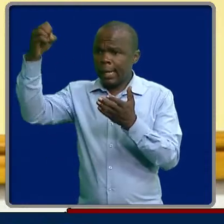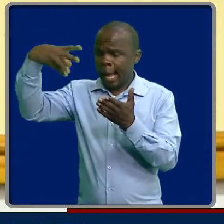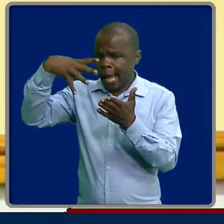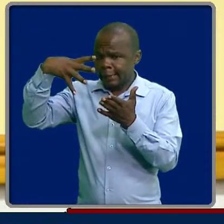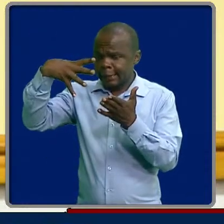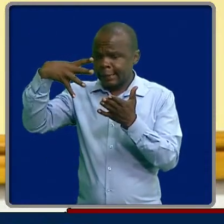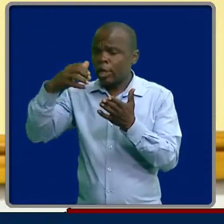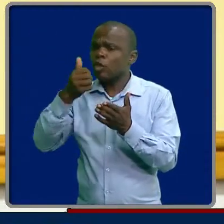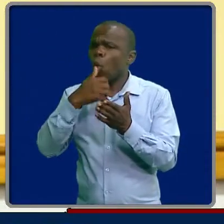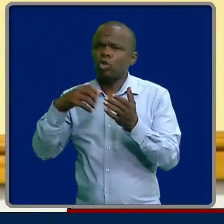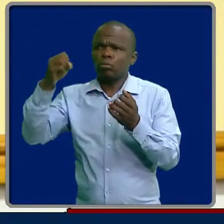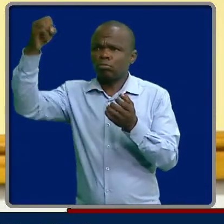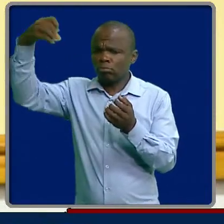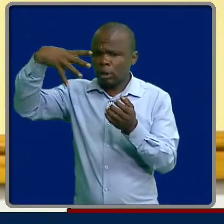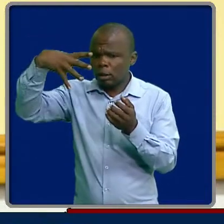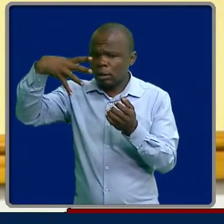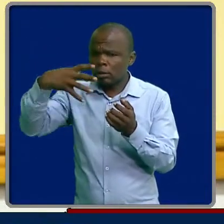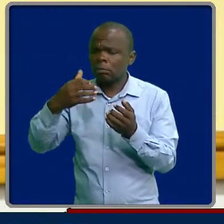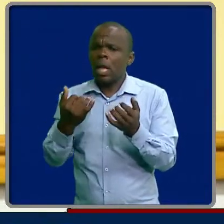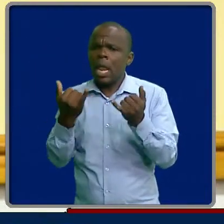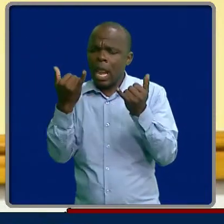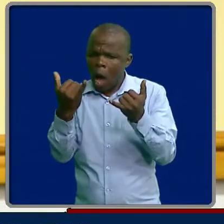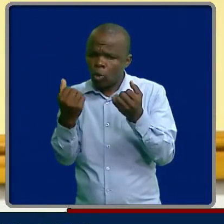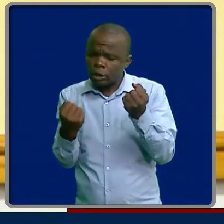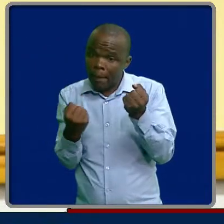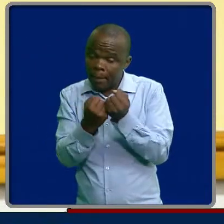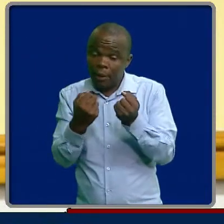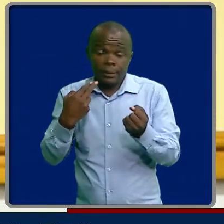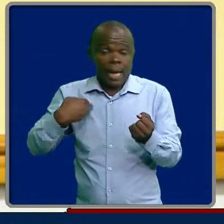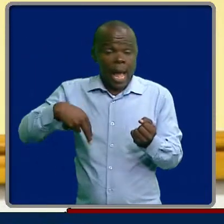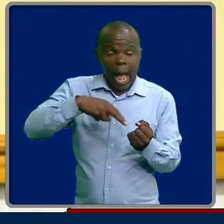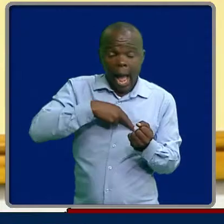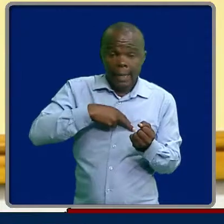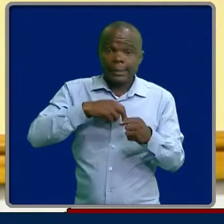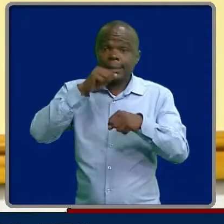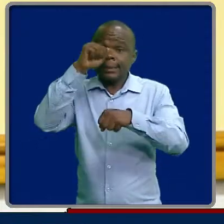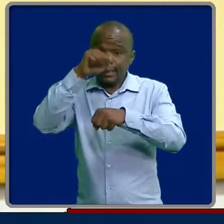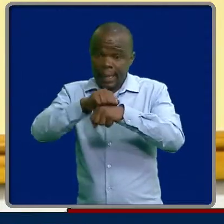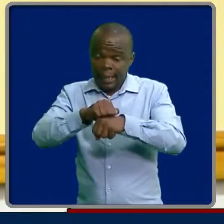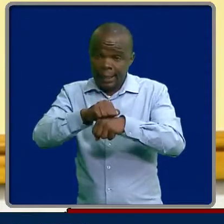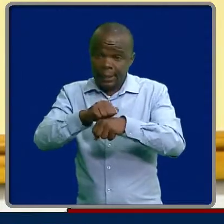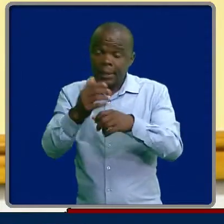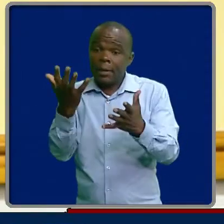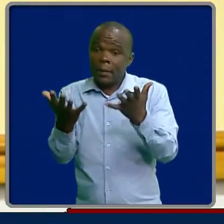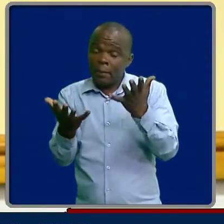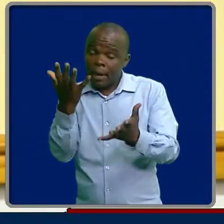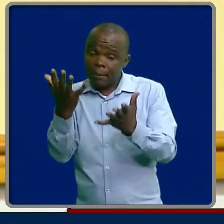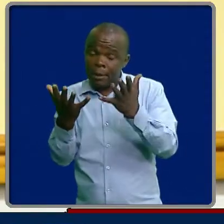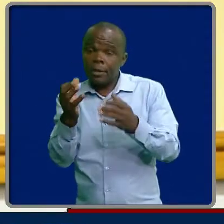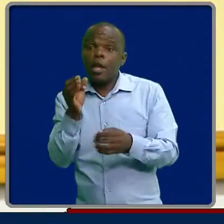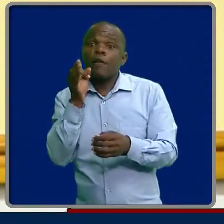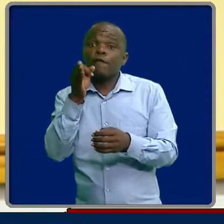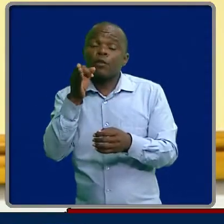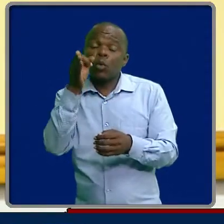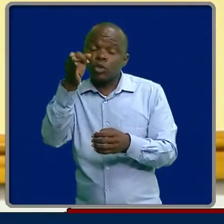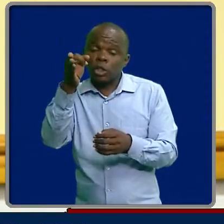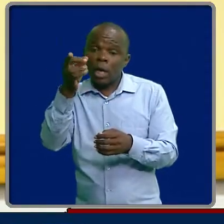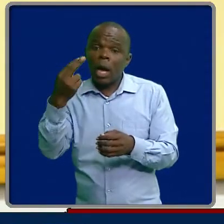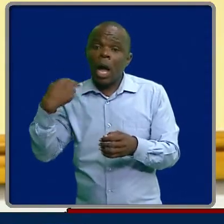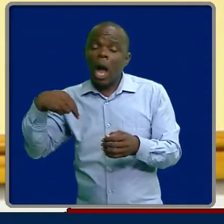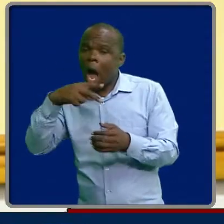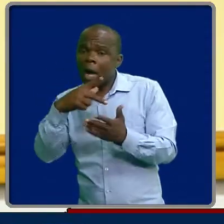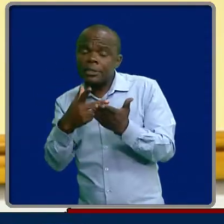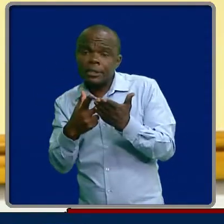the EEC grid. In that way, it will mean that there is a possibility that we can